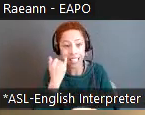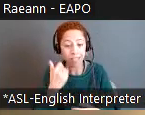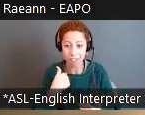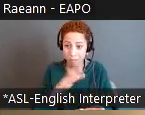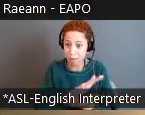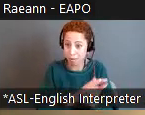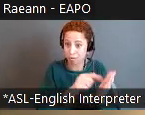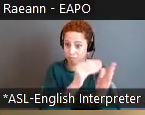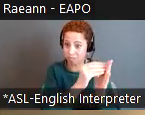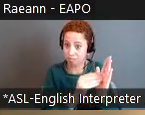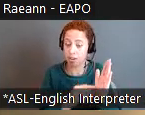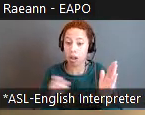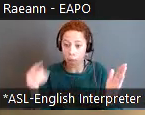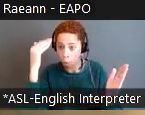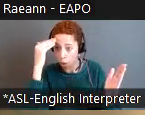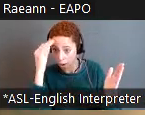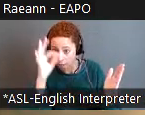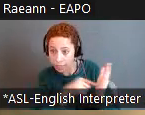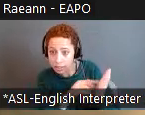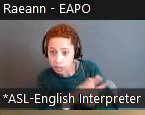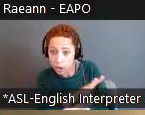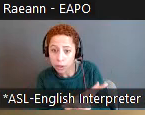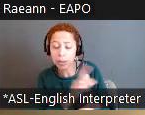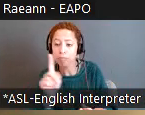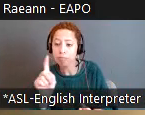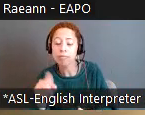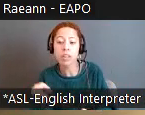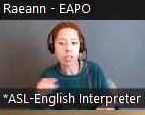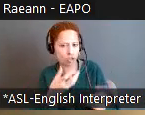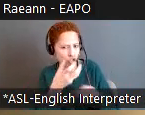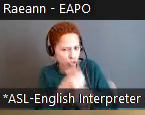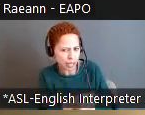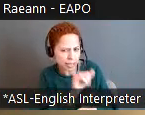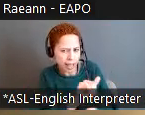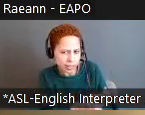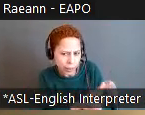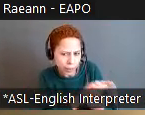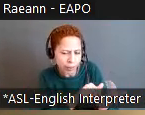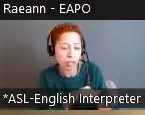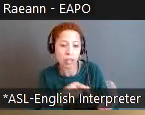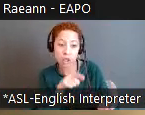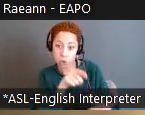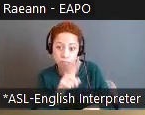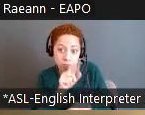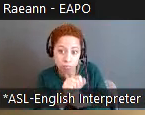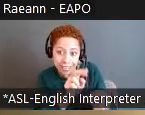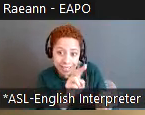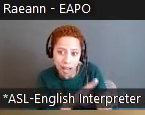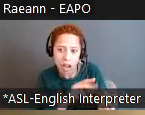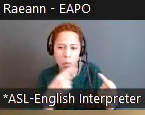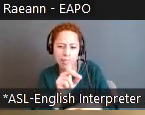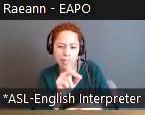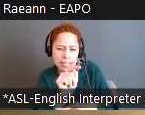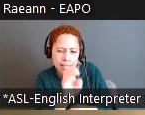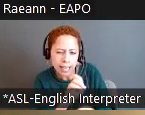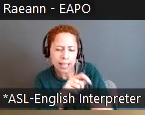they aware of that? Can they trust that document? How can they be sure that you're the one who signed it, when it was dated? It gets a